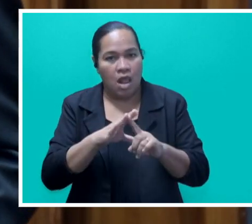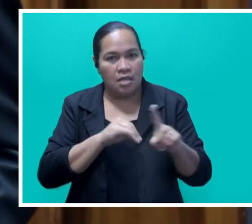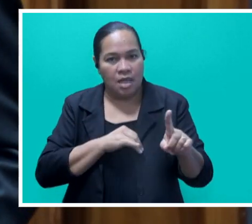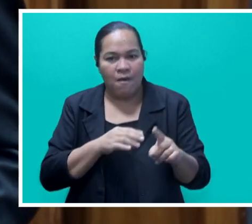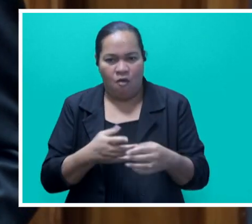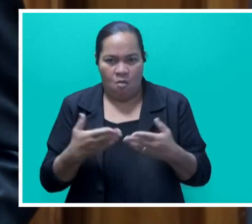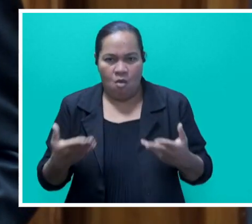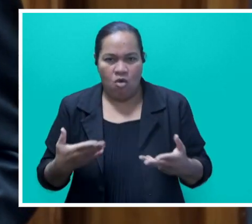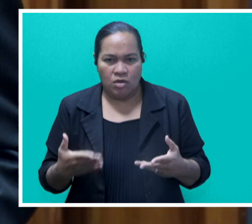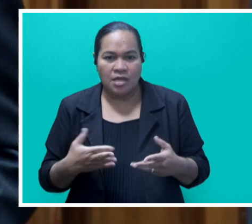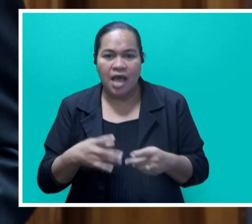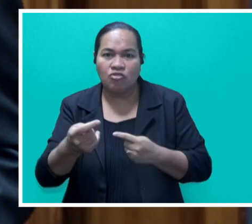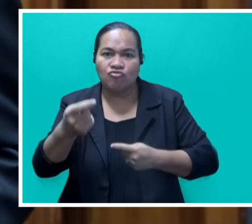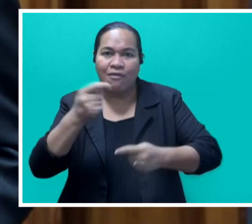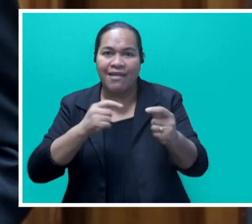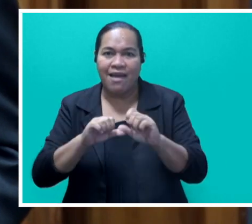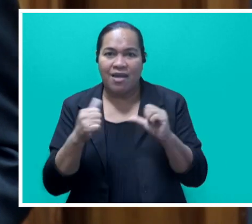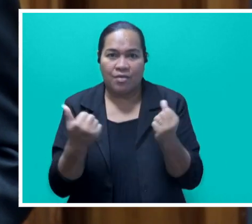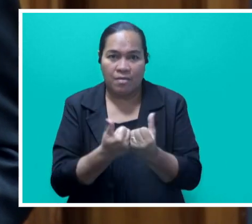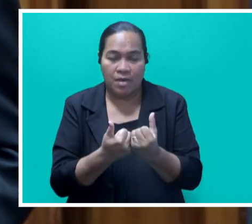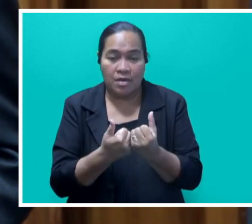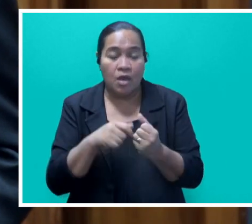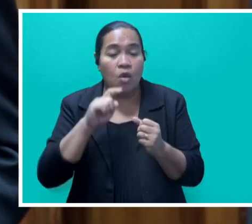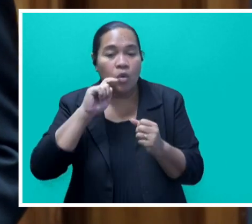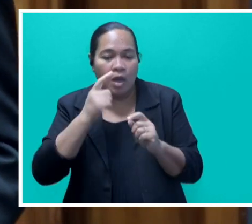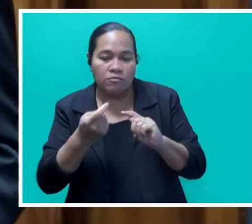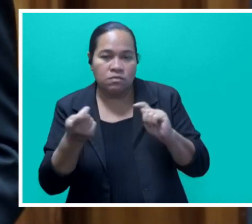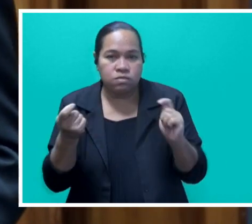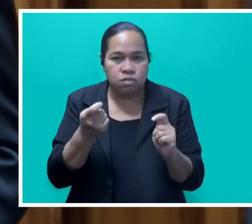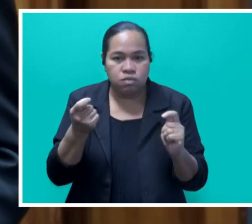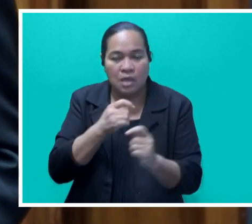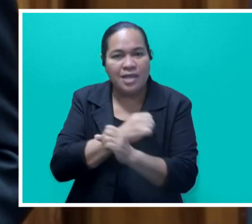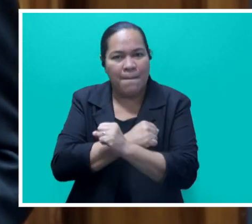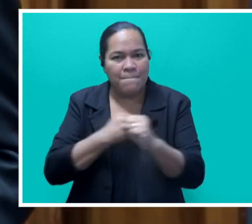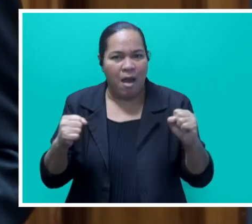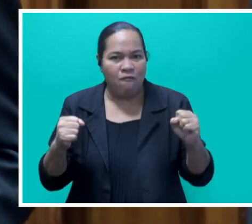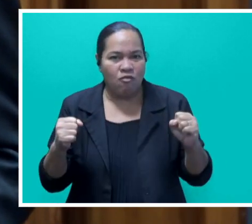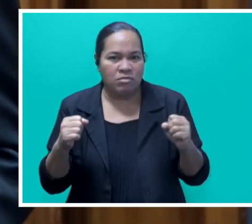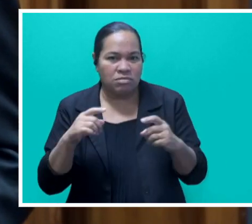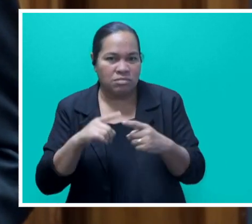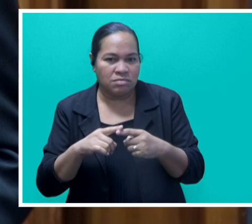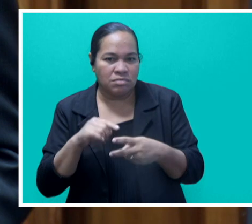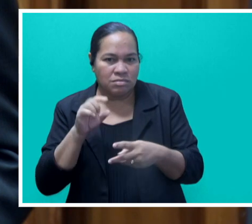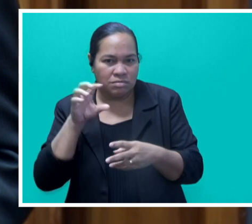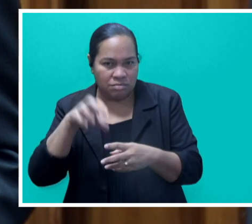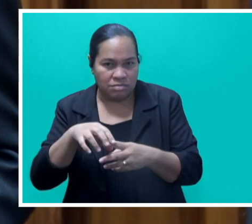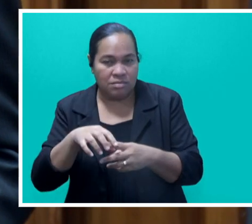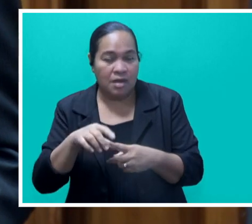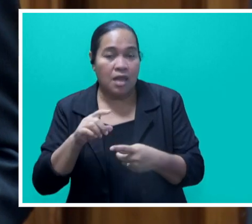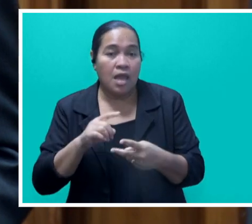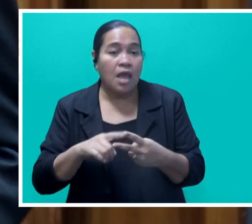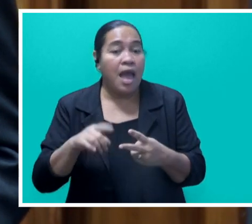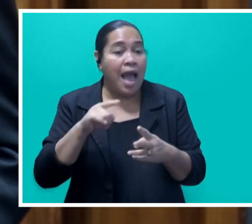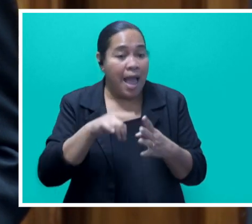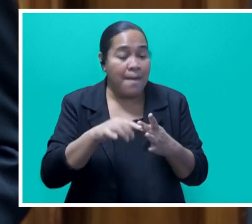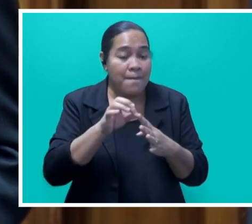and forward-looking trade agreement which will evolve as a powerful economic bloc. IPEF will address